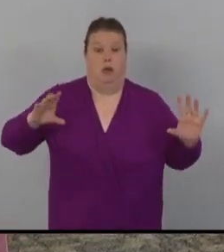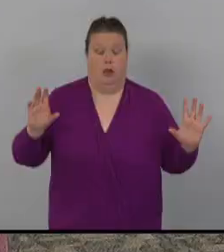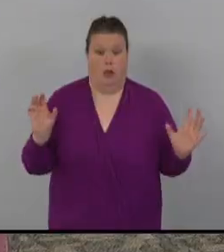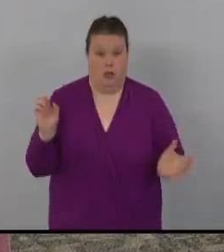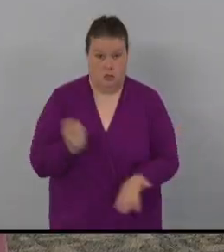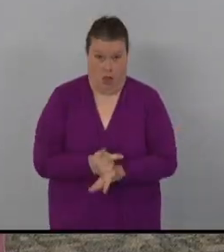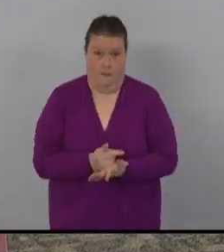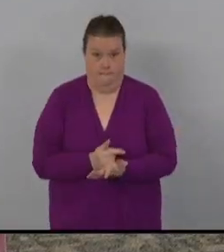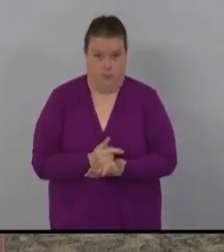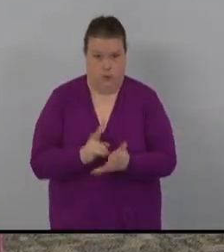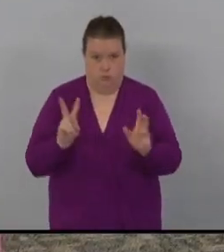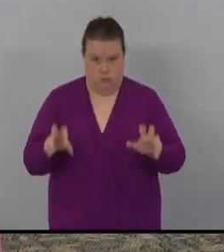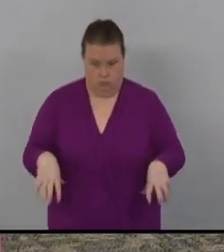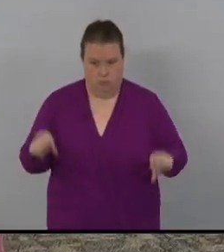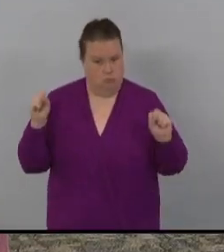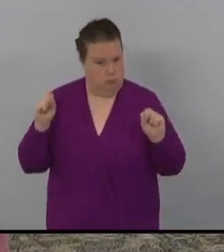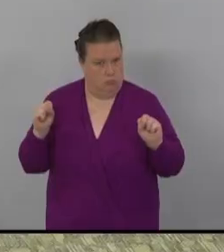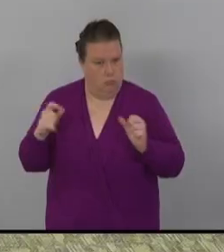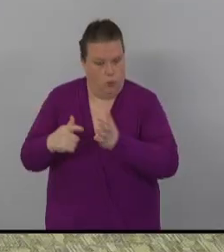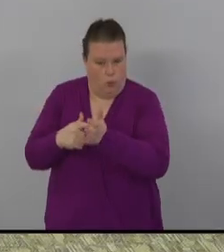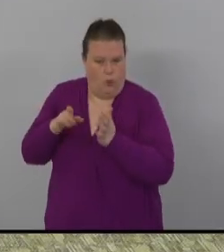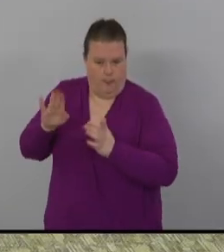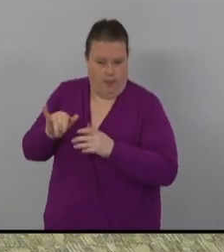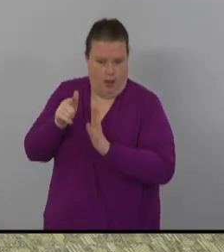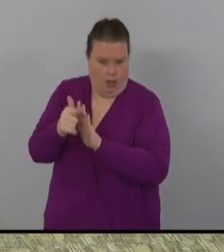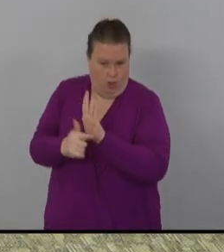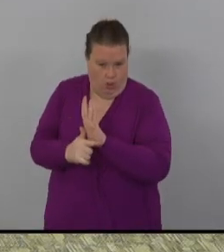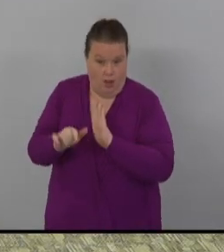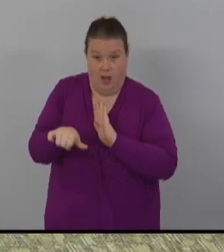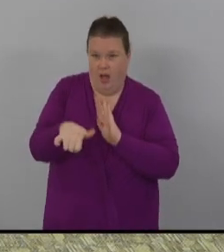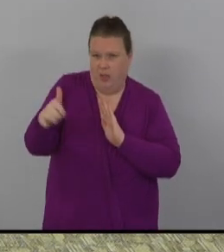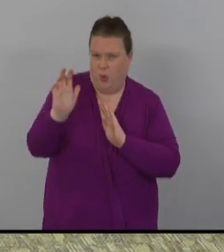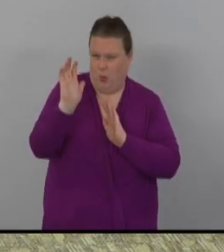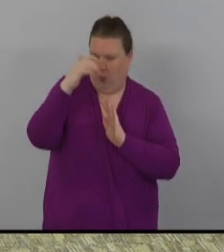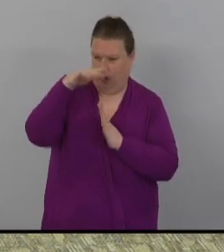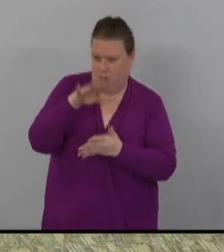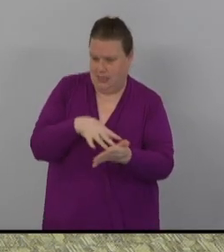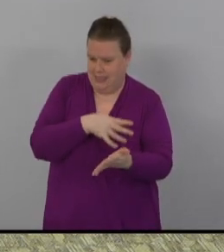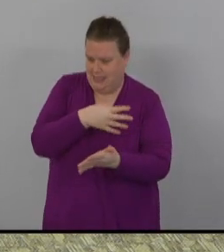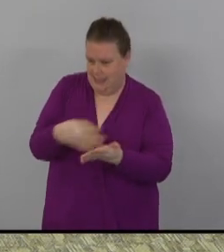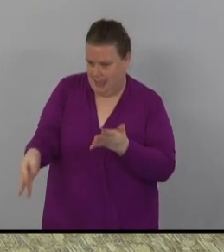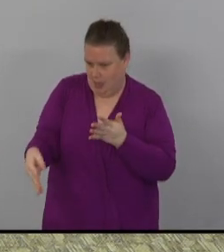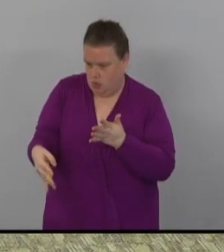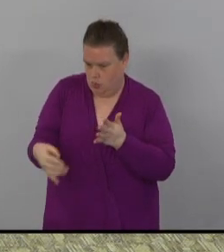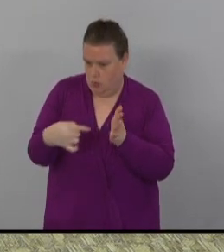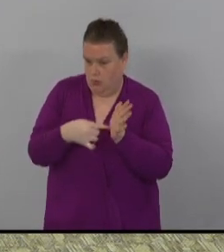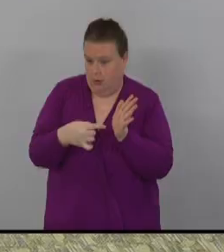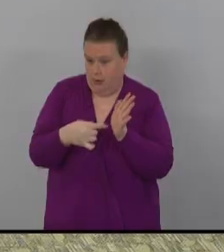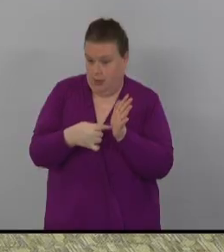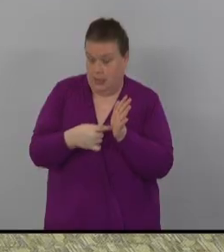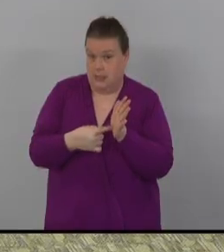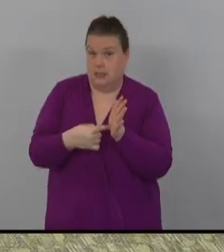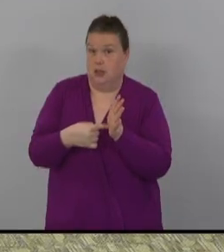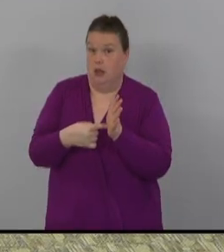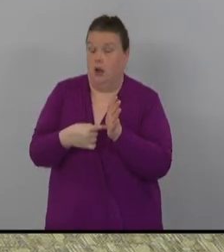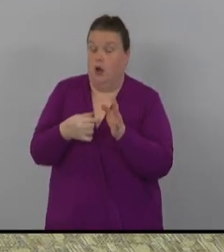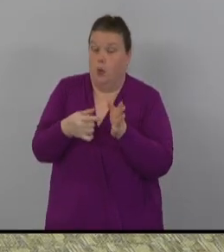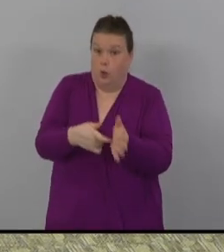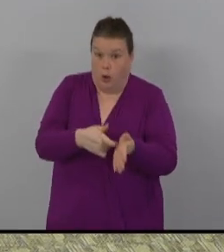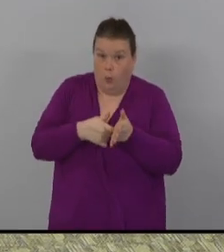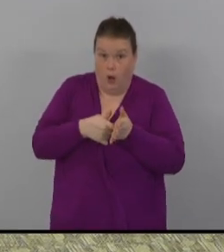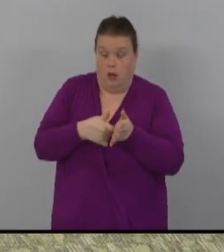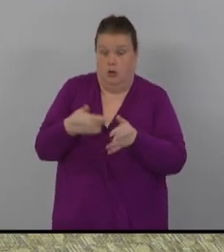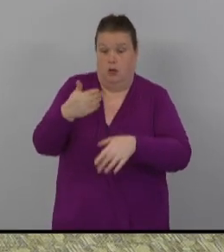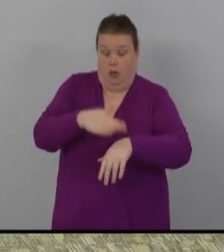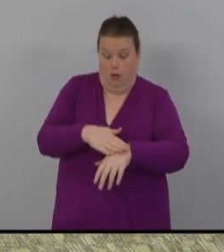adopt. And then this other kind of weird schedule that is posted on our website, is required to be posted